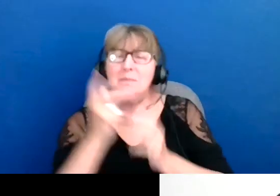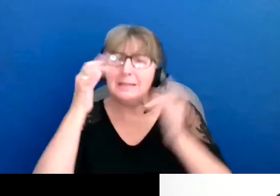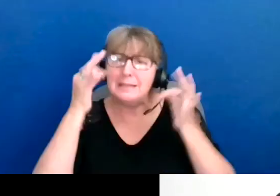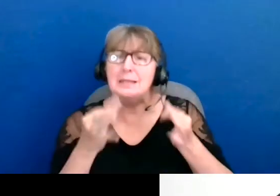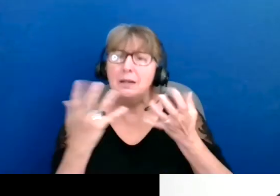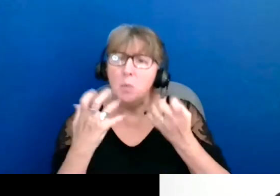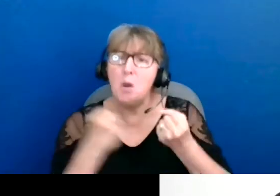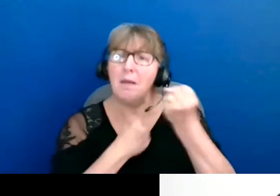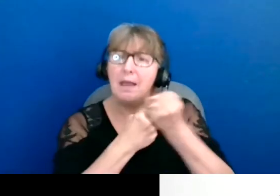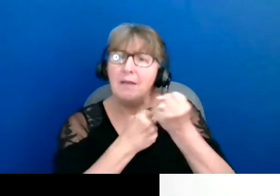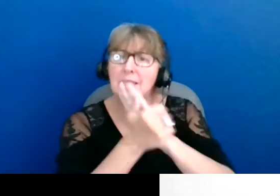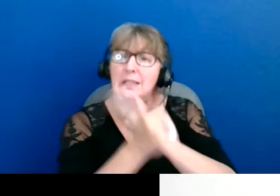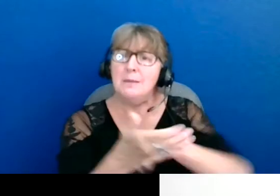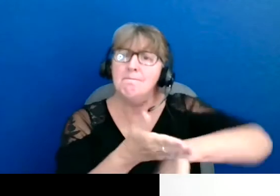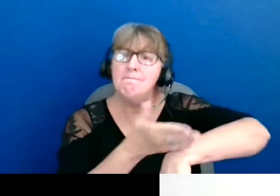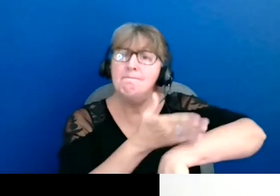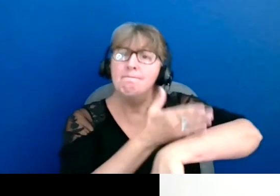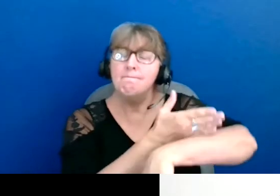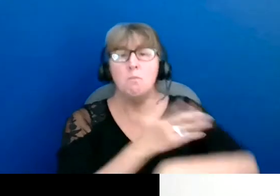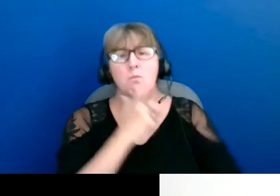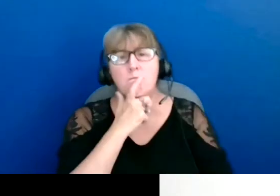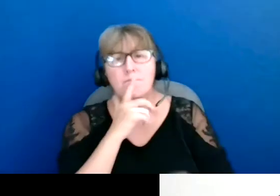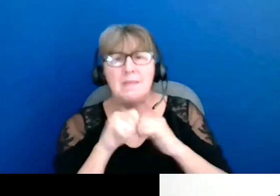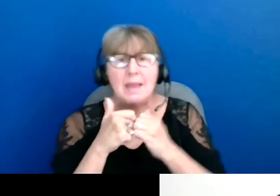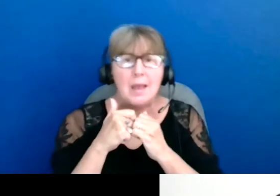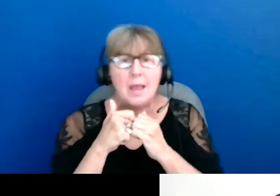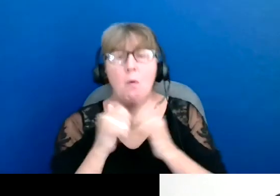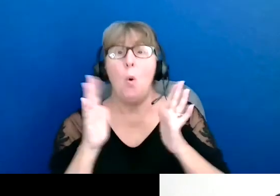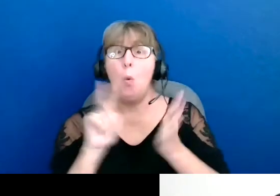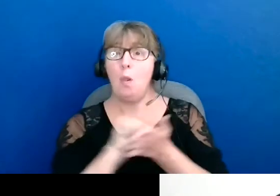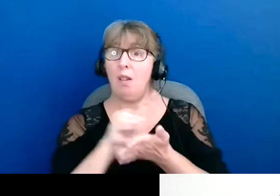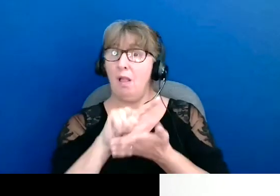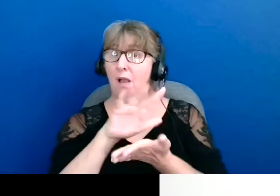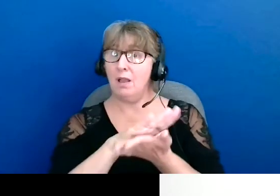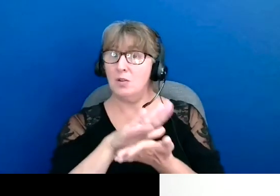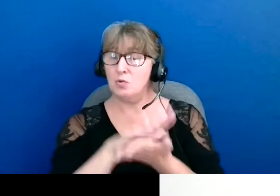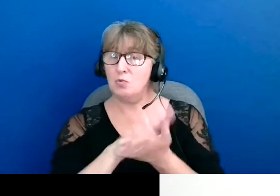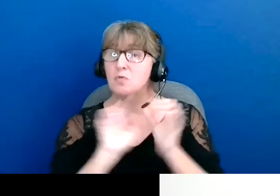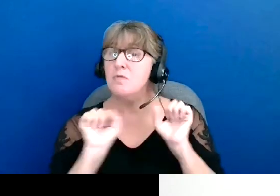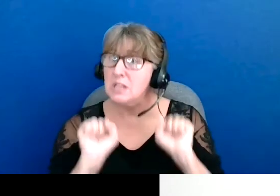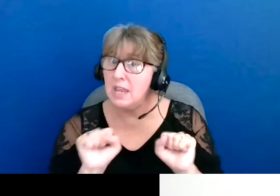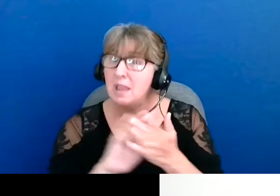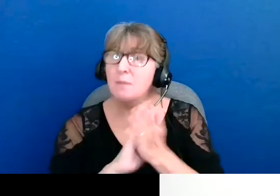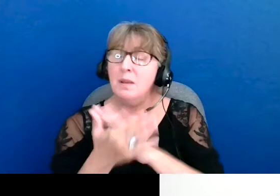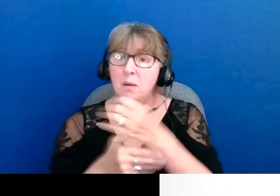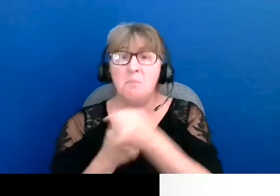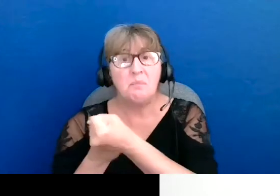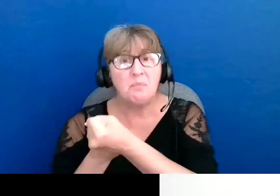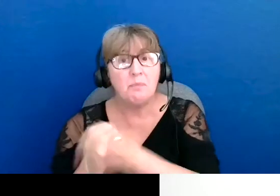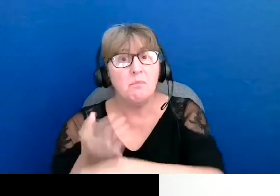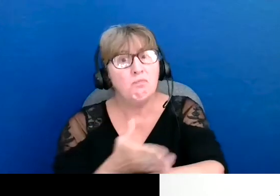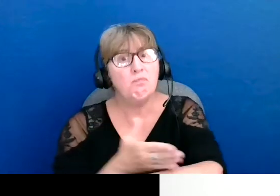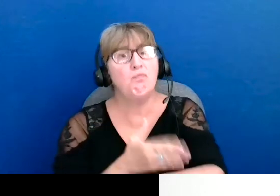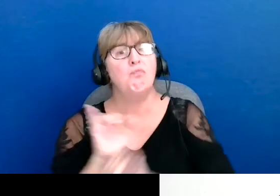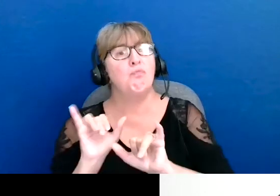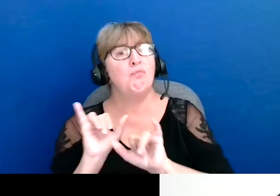And law school is one way to build up those advocacy skills. So that's what eventually finally got me to